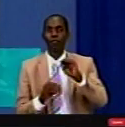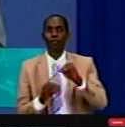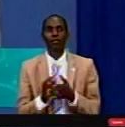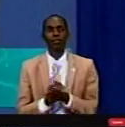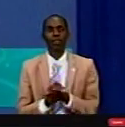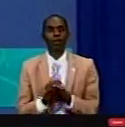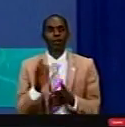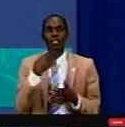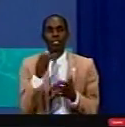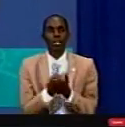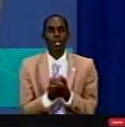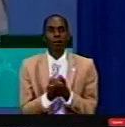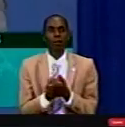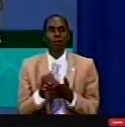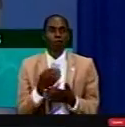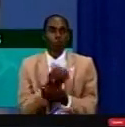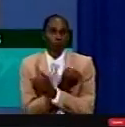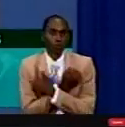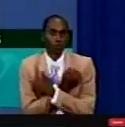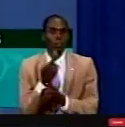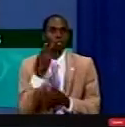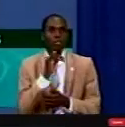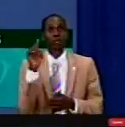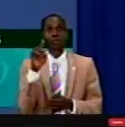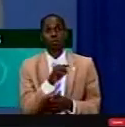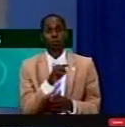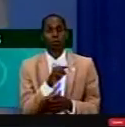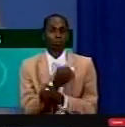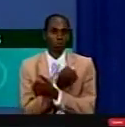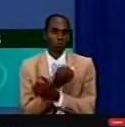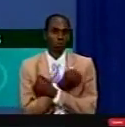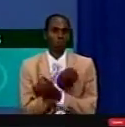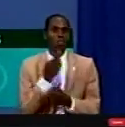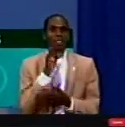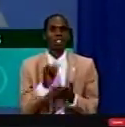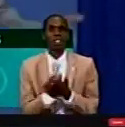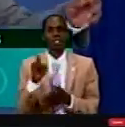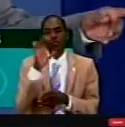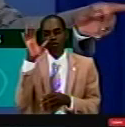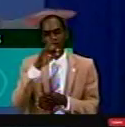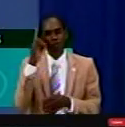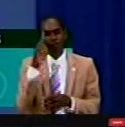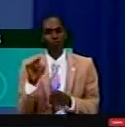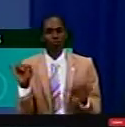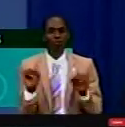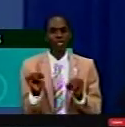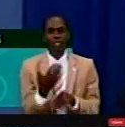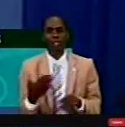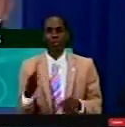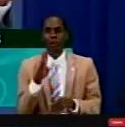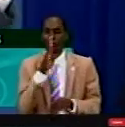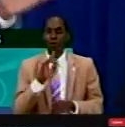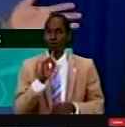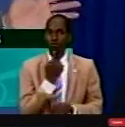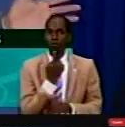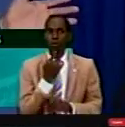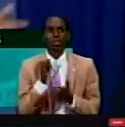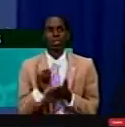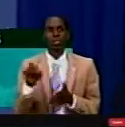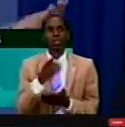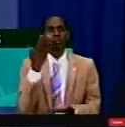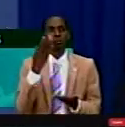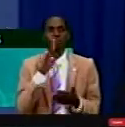beloved seeing that he looked for such things the diligent that she even found of him in peace